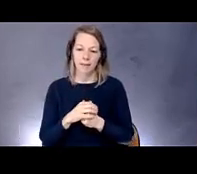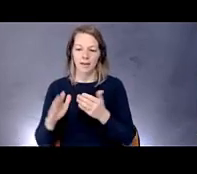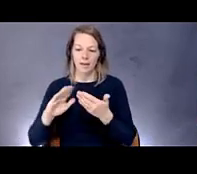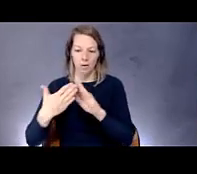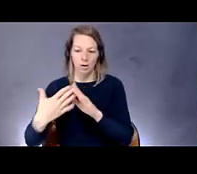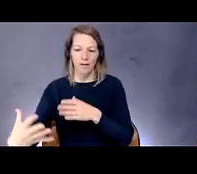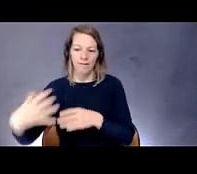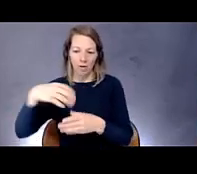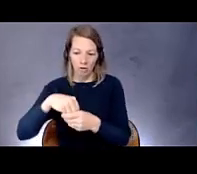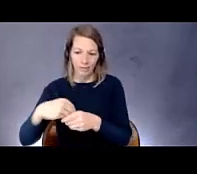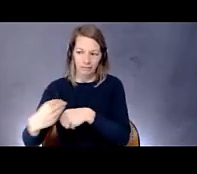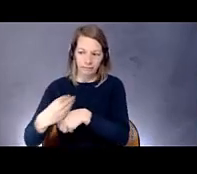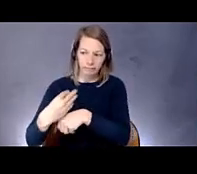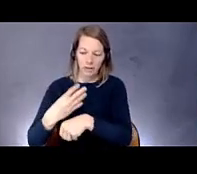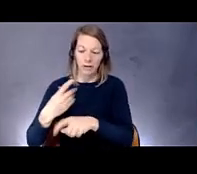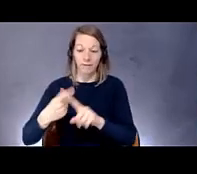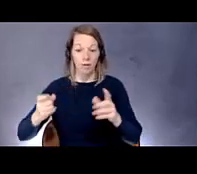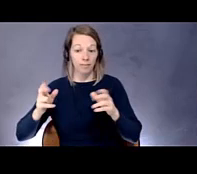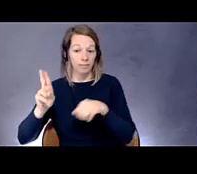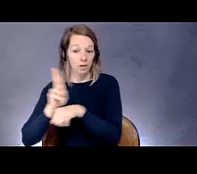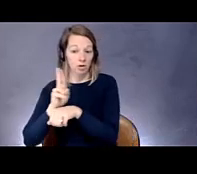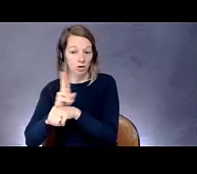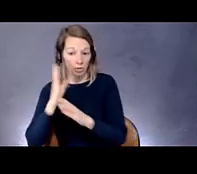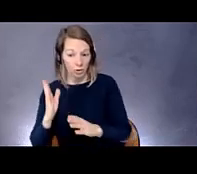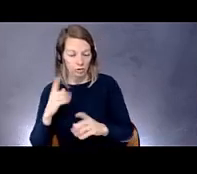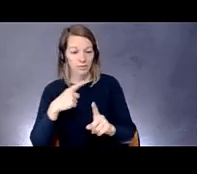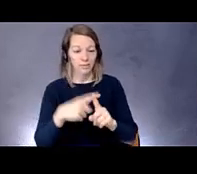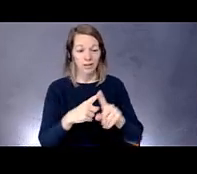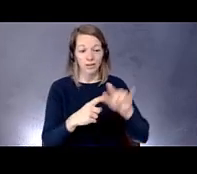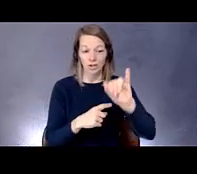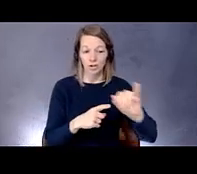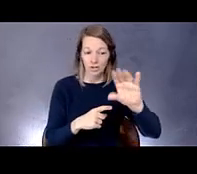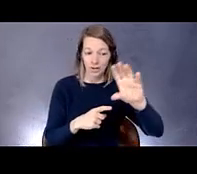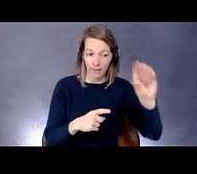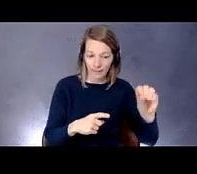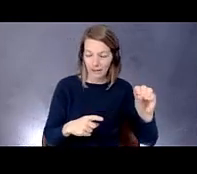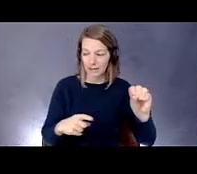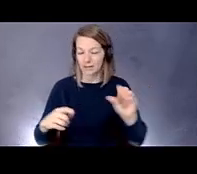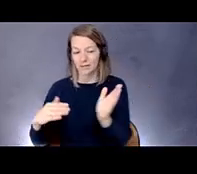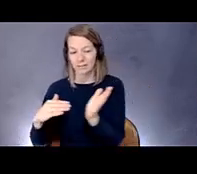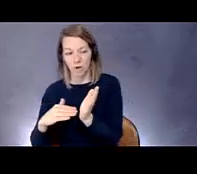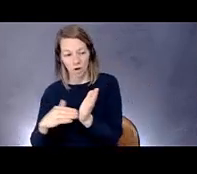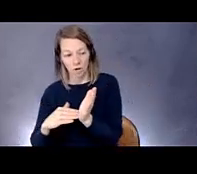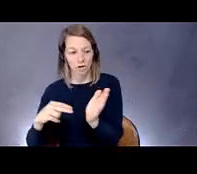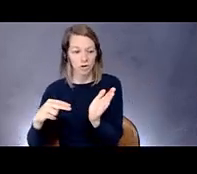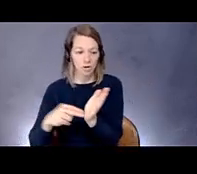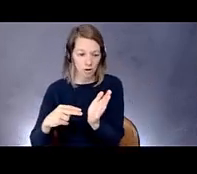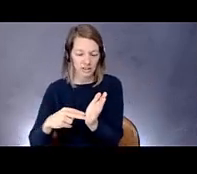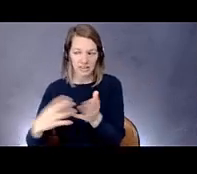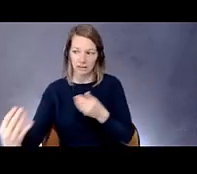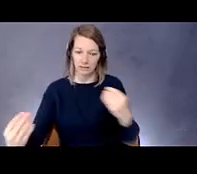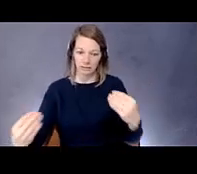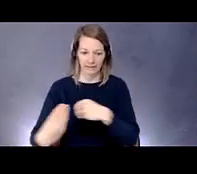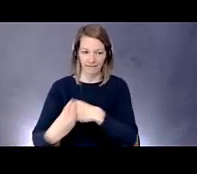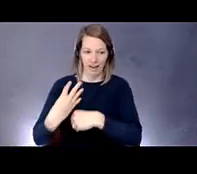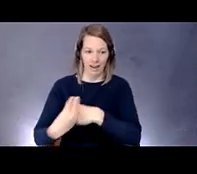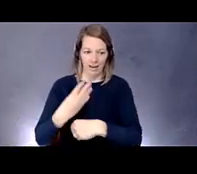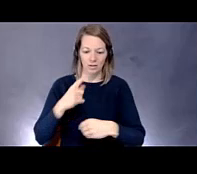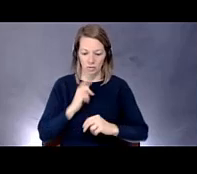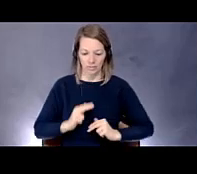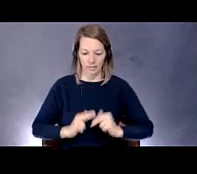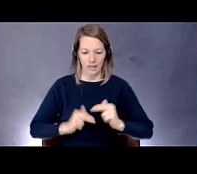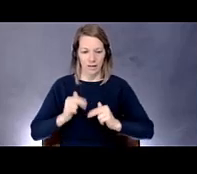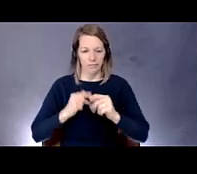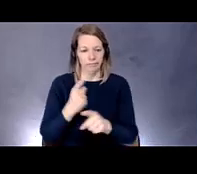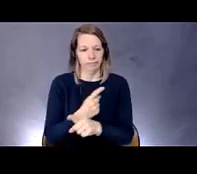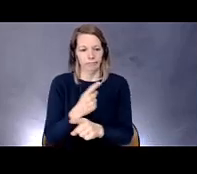involvement both from consumers, but then also insurance companies and providers too, to make sure that we were building a product and a benefit structure that